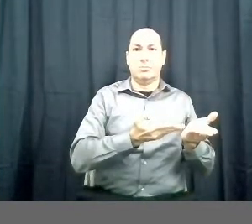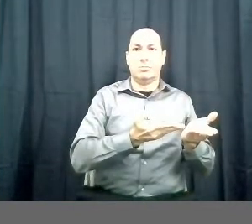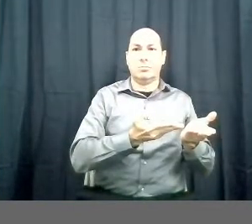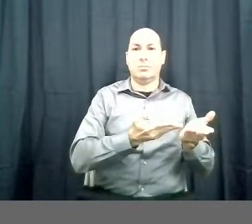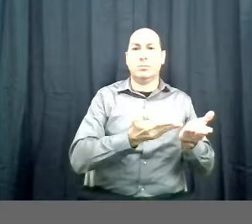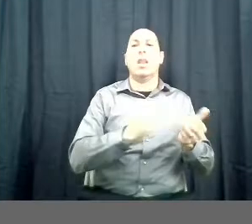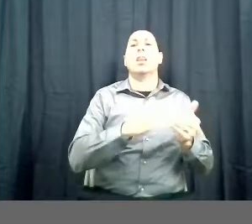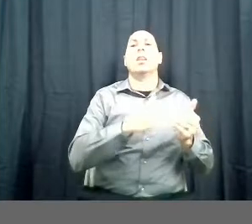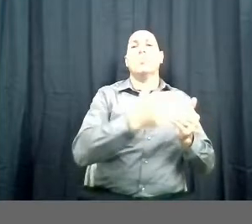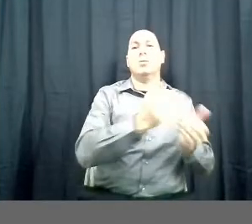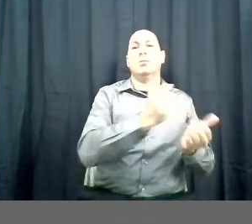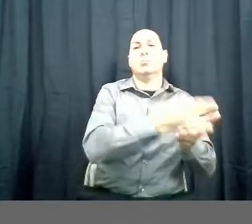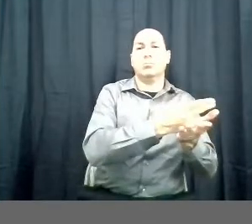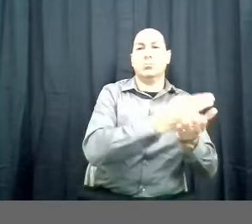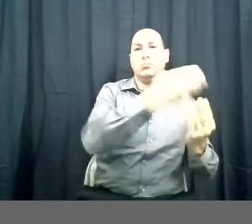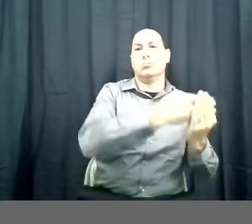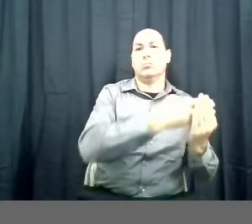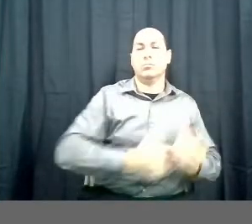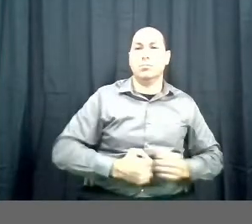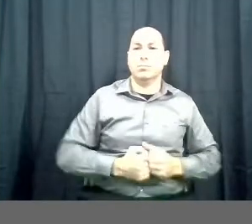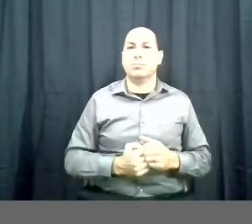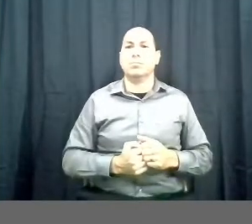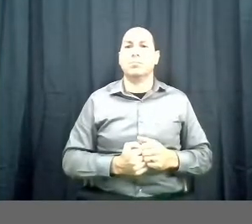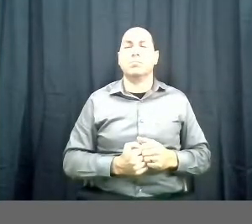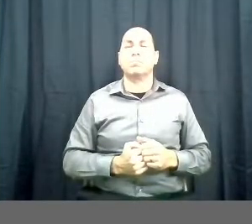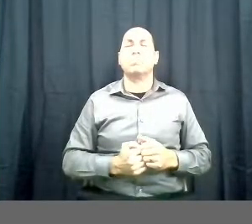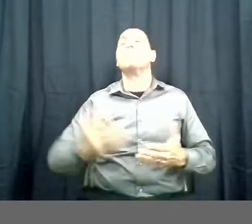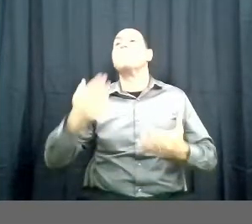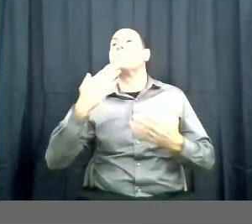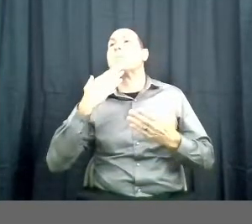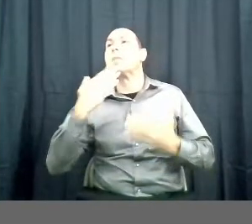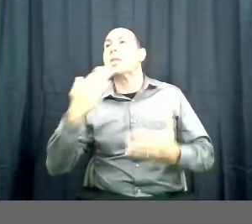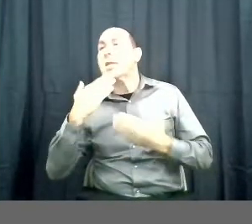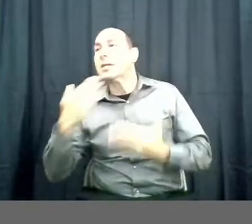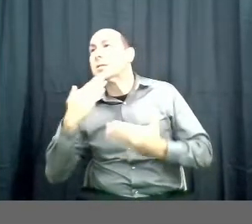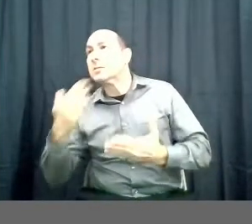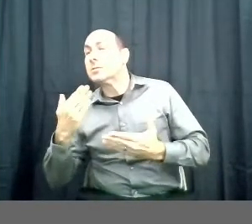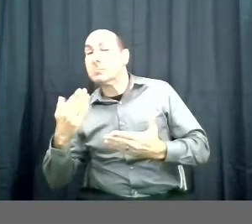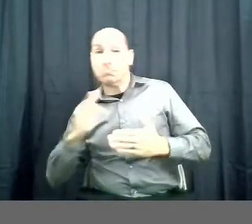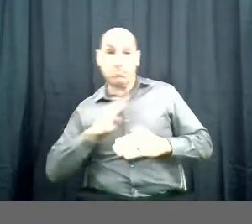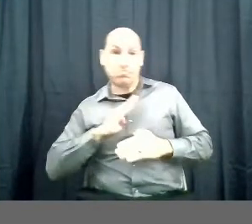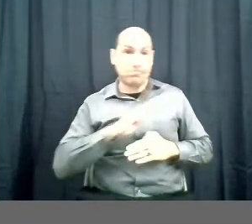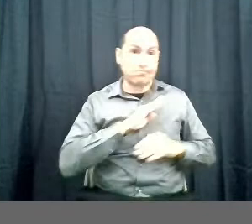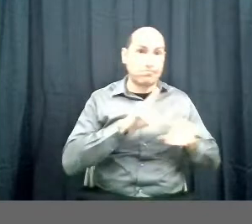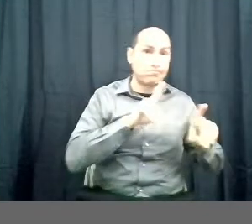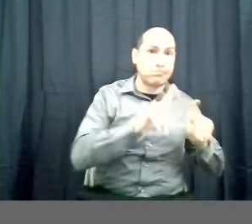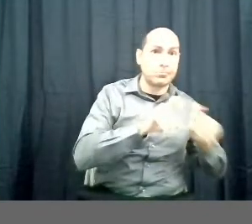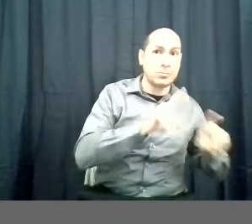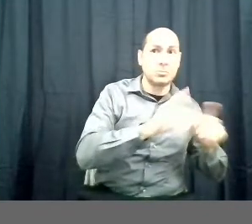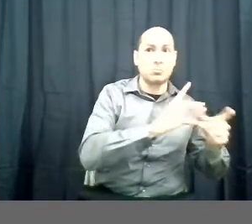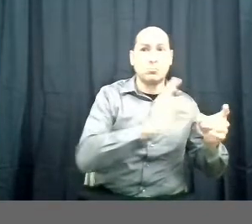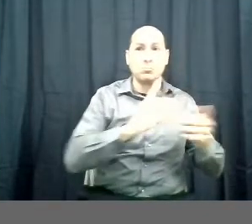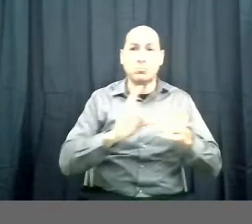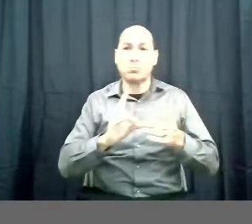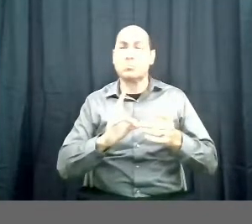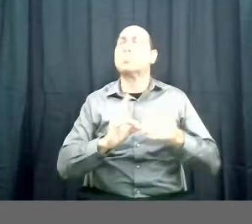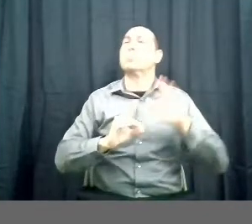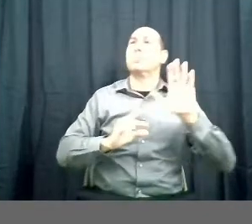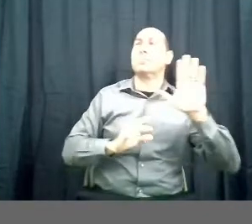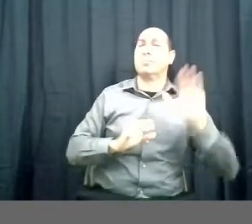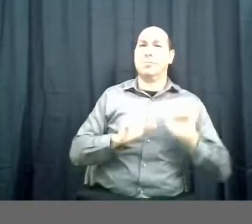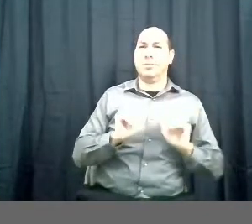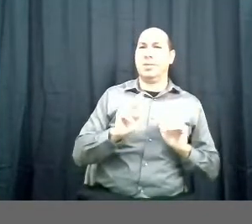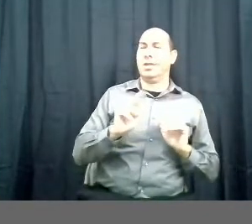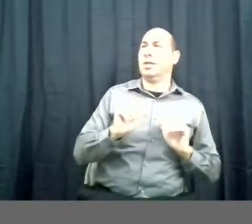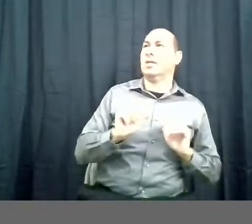Thank you, Jaime. Are there questions or comments from the board on the resolution? if I can, David,